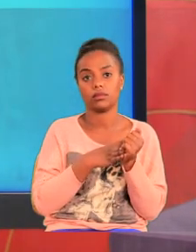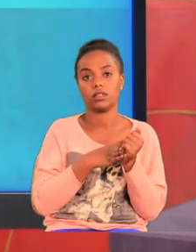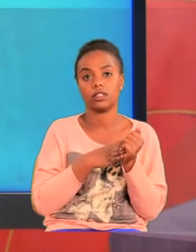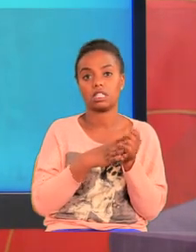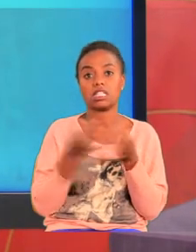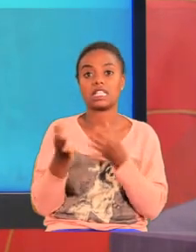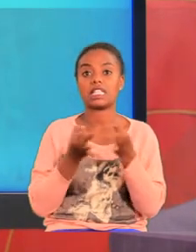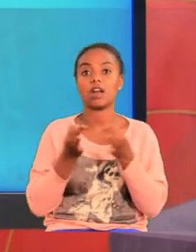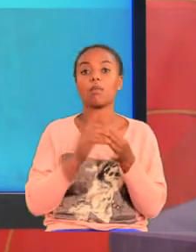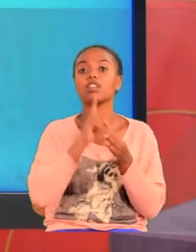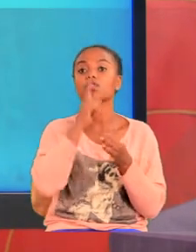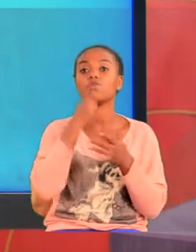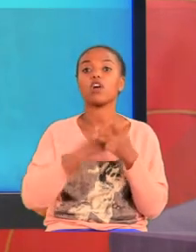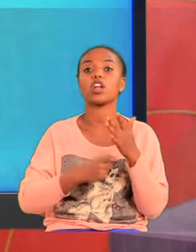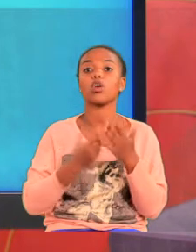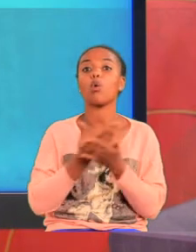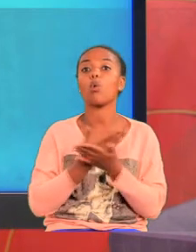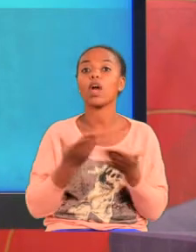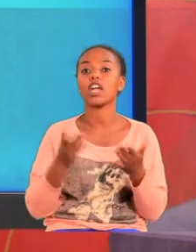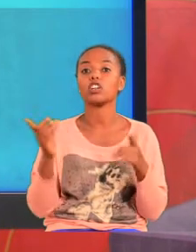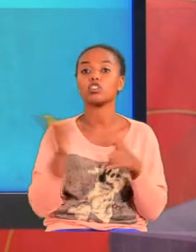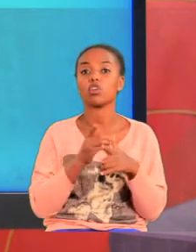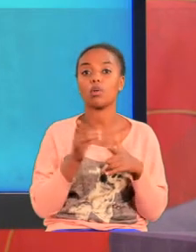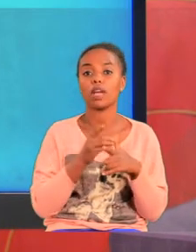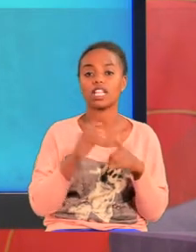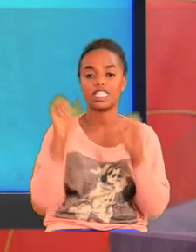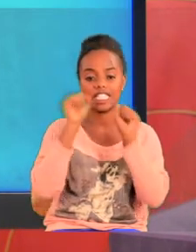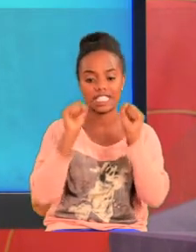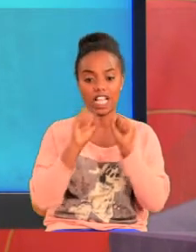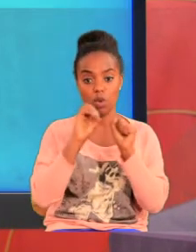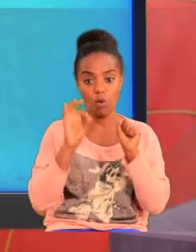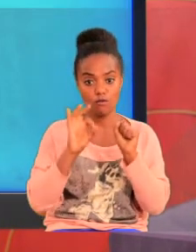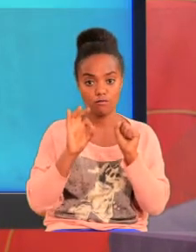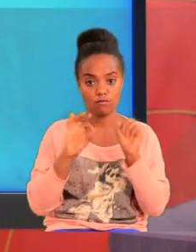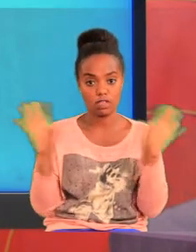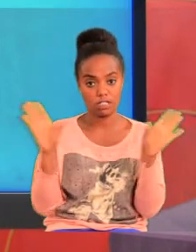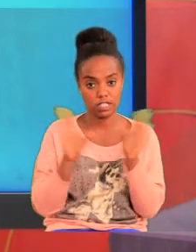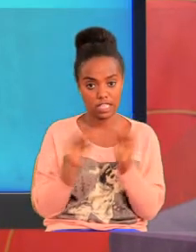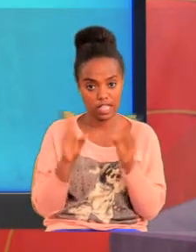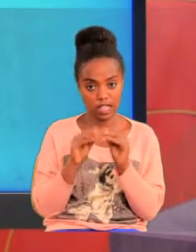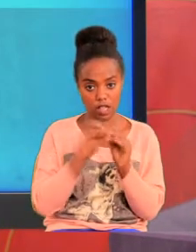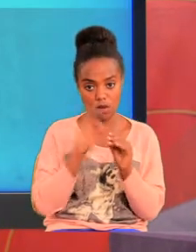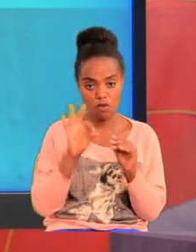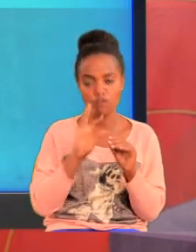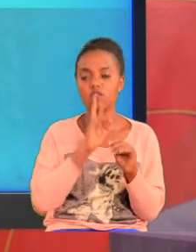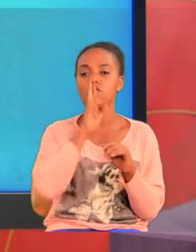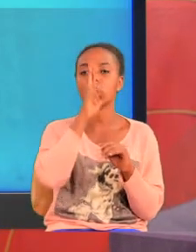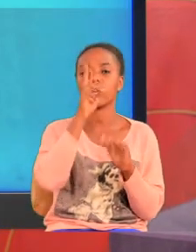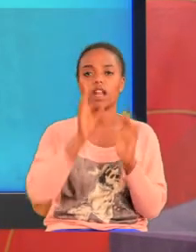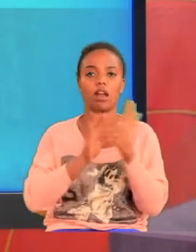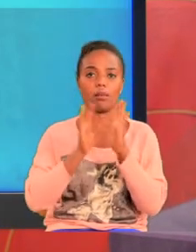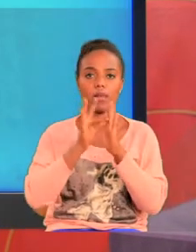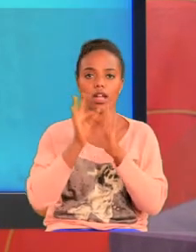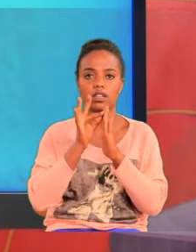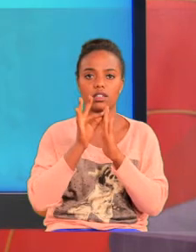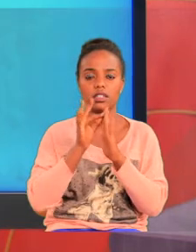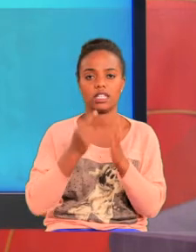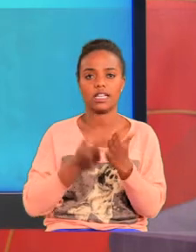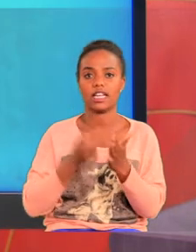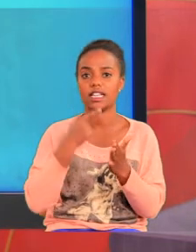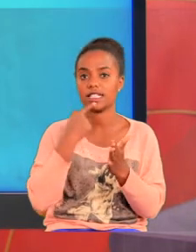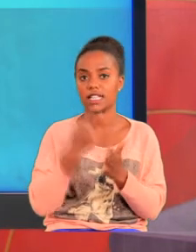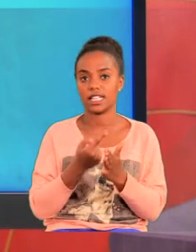Determine the truth value where the domain is this set of real numbers. Here it